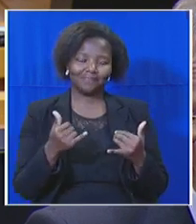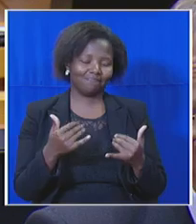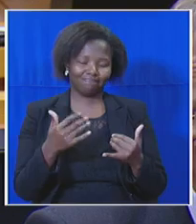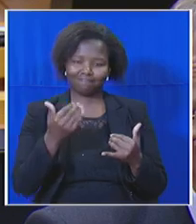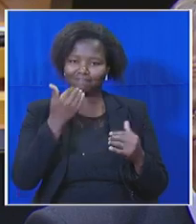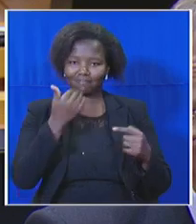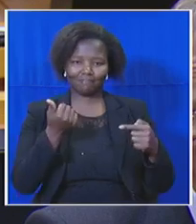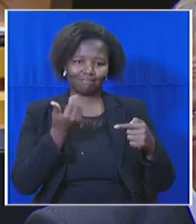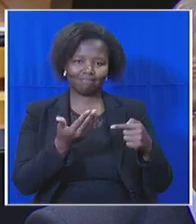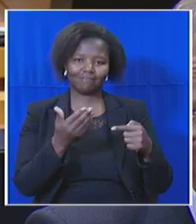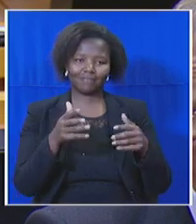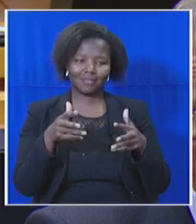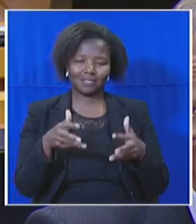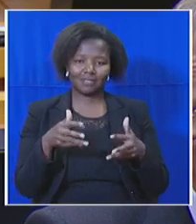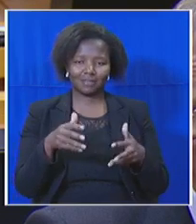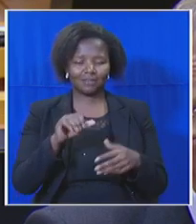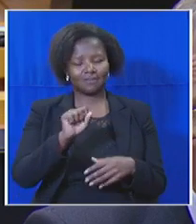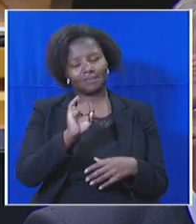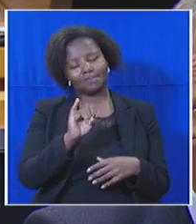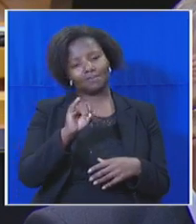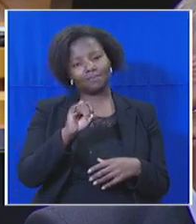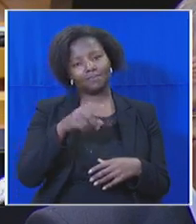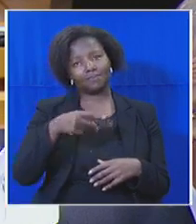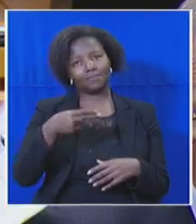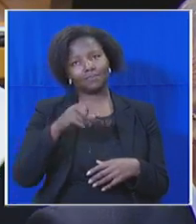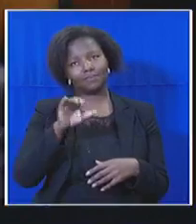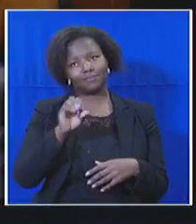of Sipiwo Zondani. I so move.